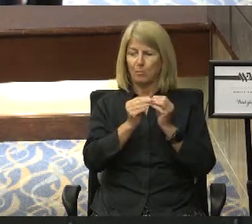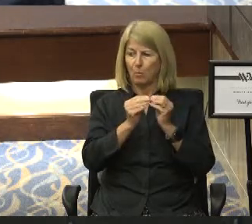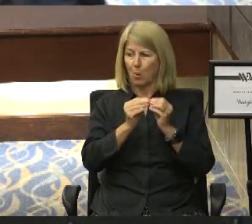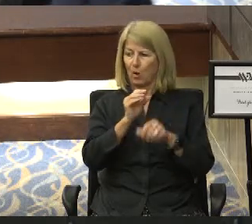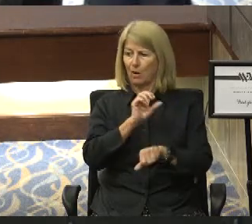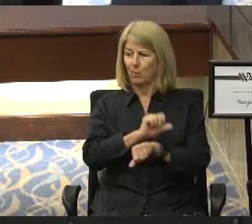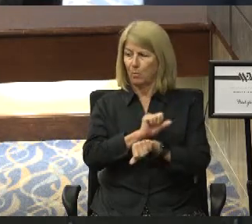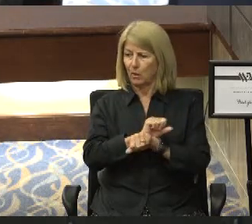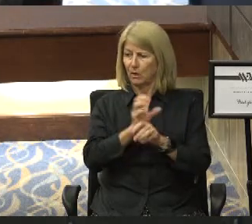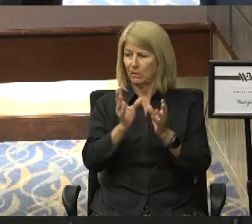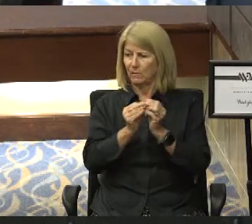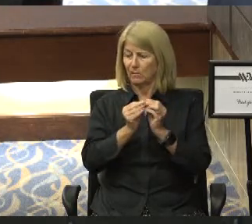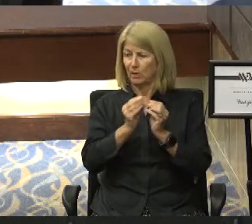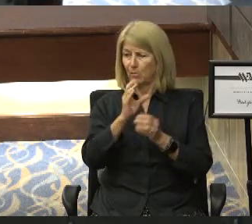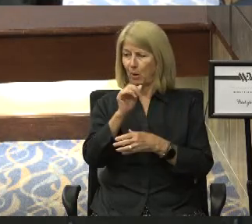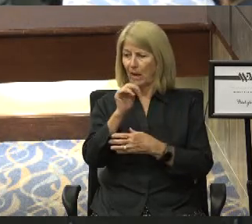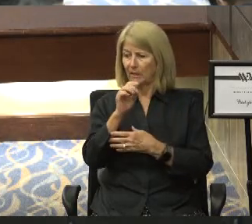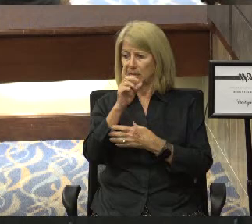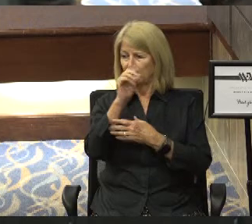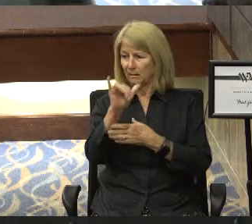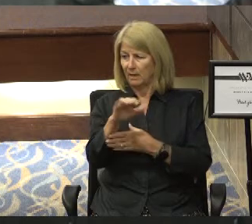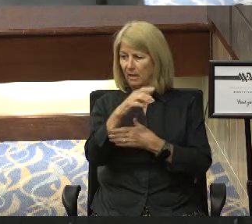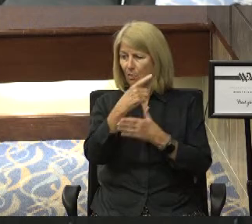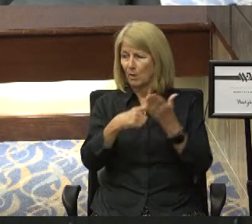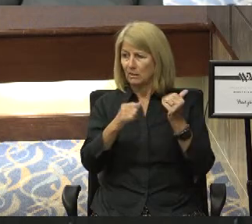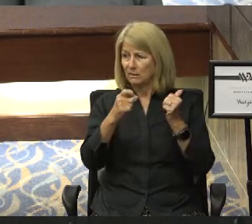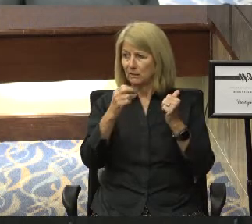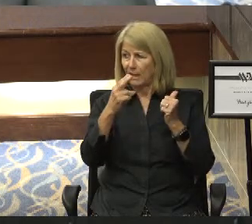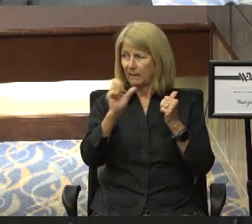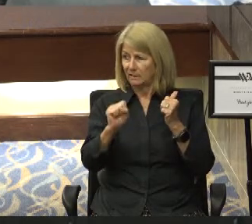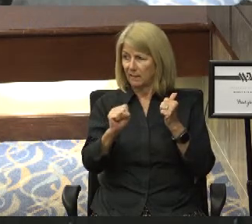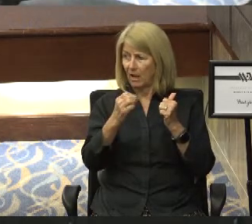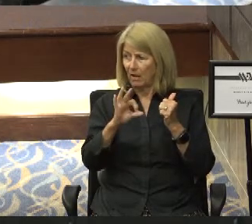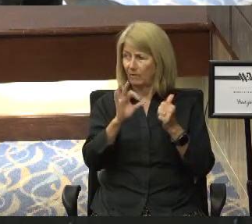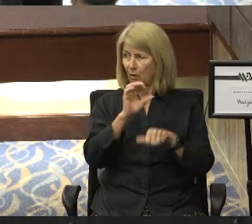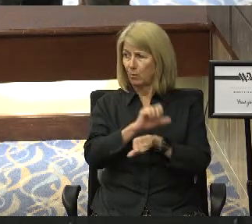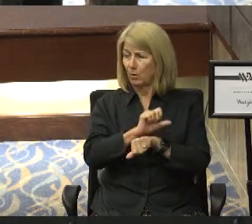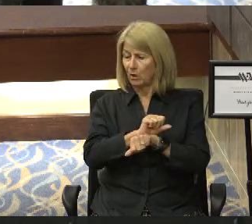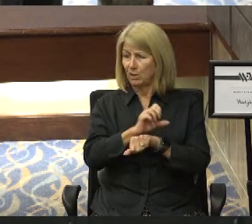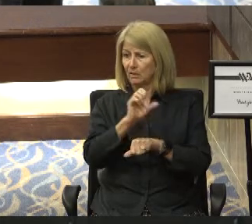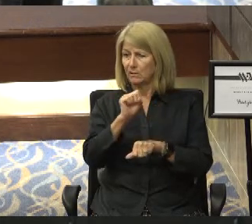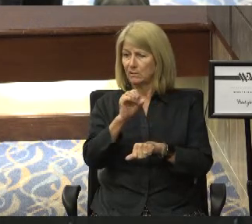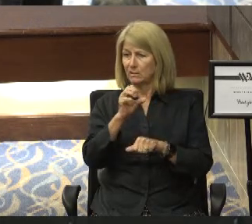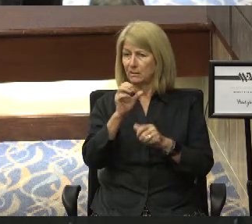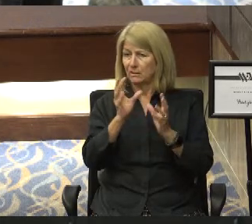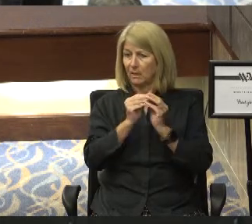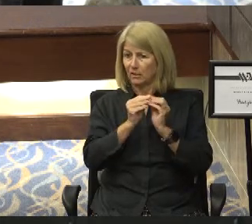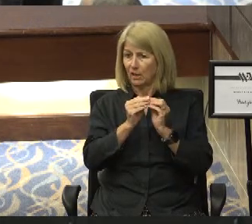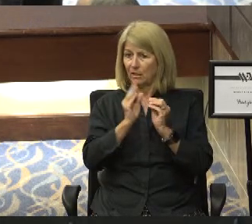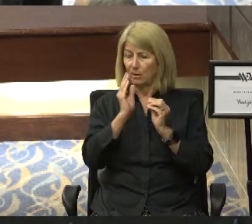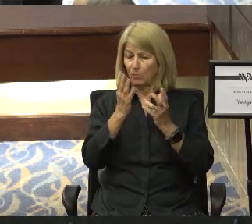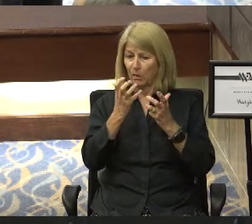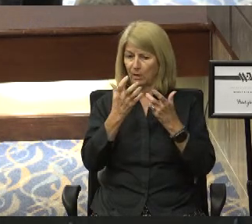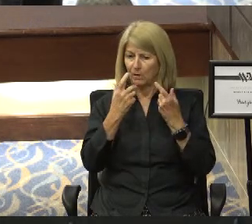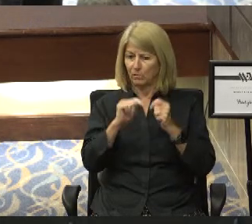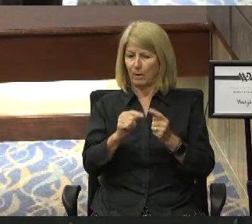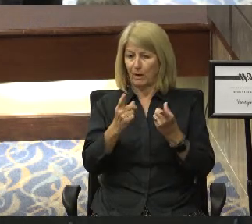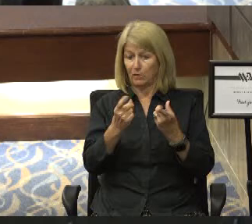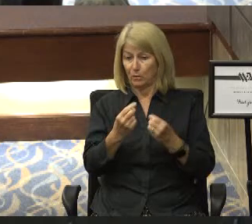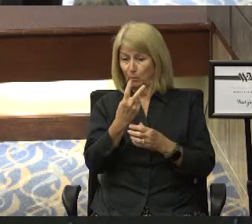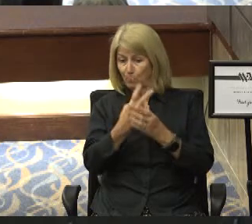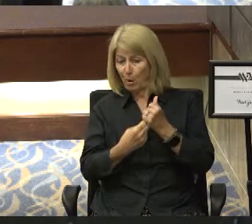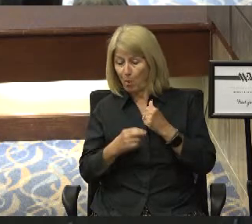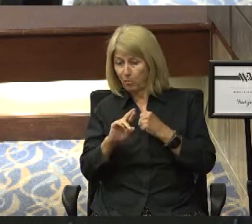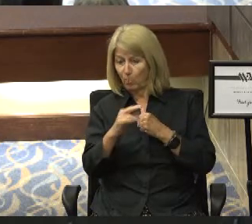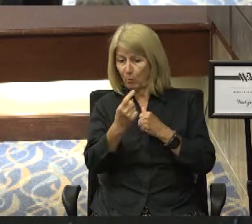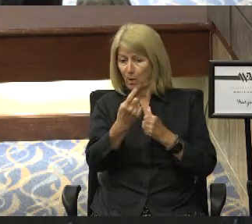Bradley. What is the status of those work sessions, and do you want to try to engage in both of them or one of them, or what are your